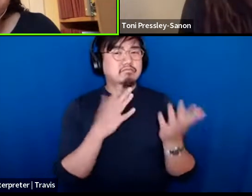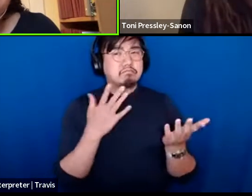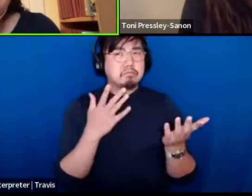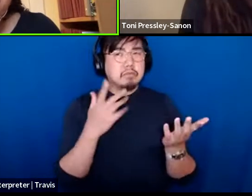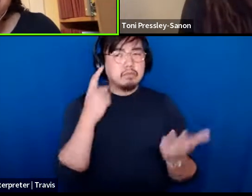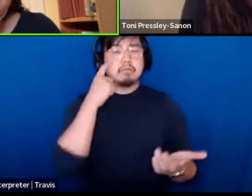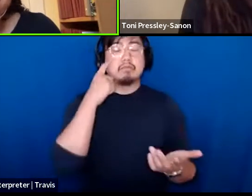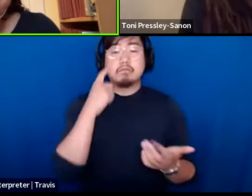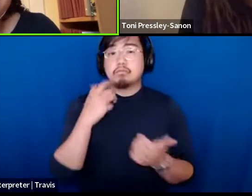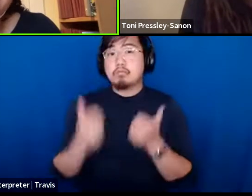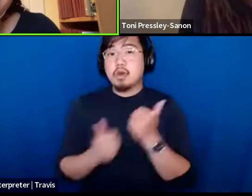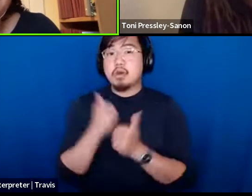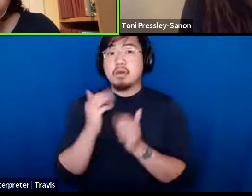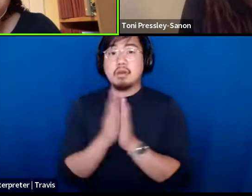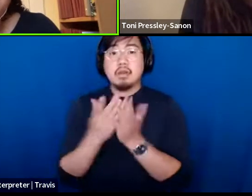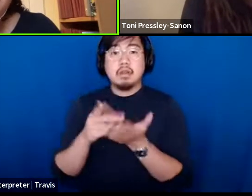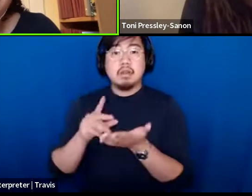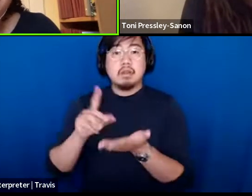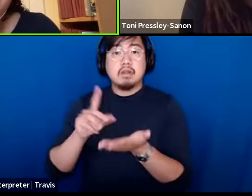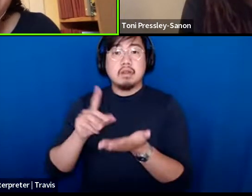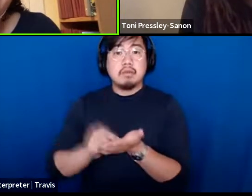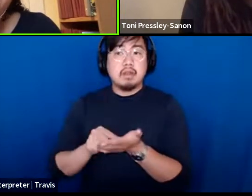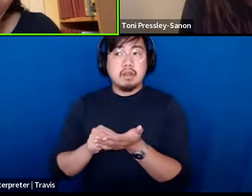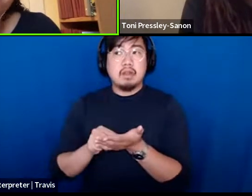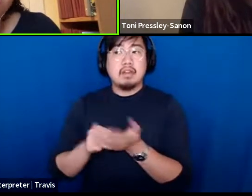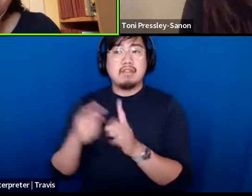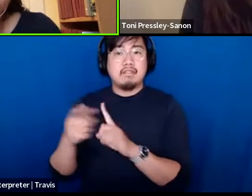books published by Black Buddhists are